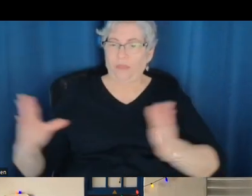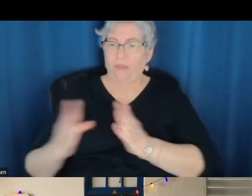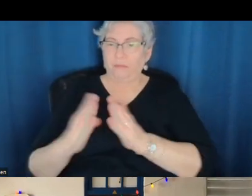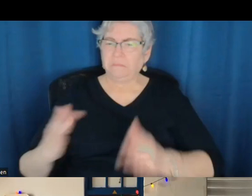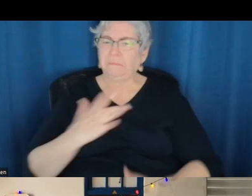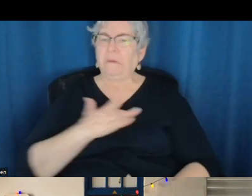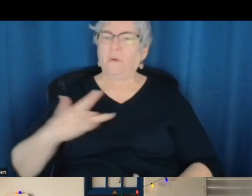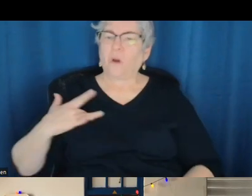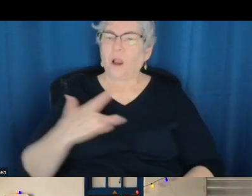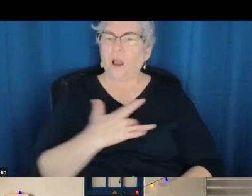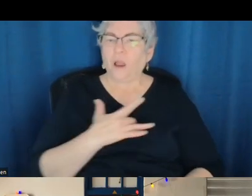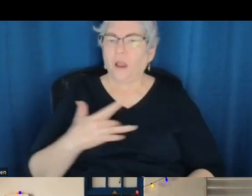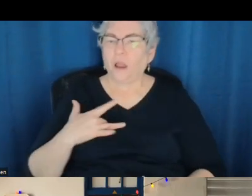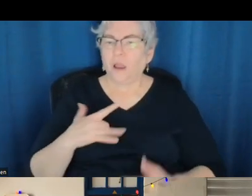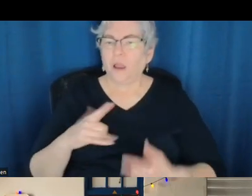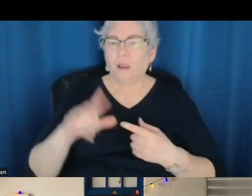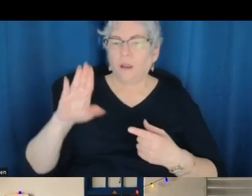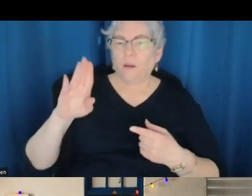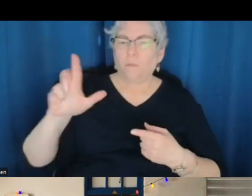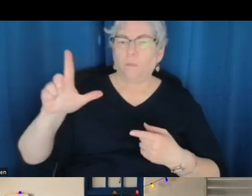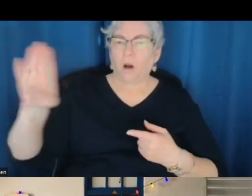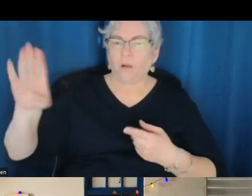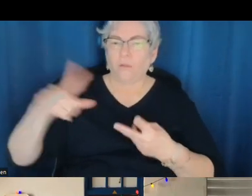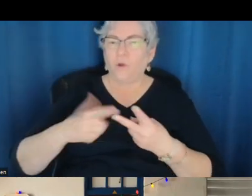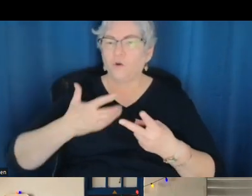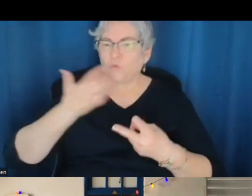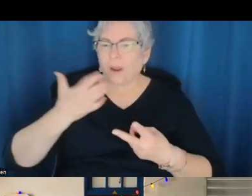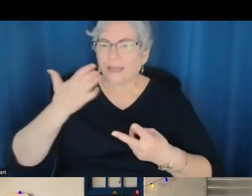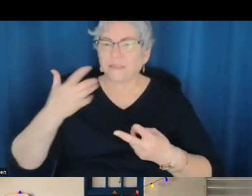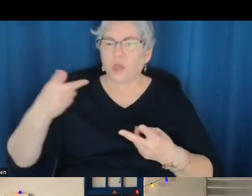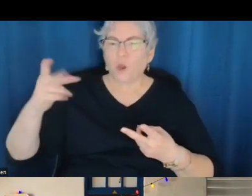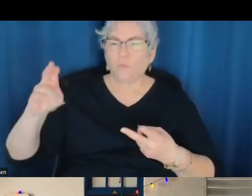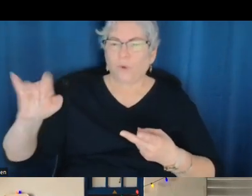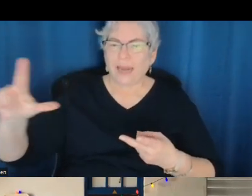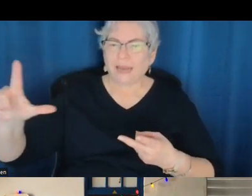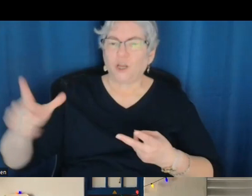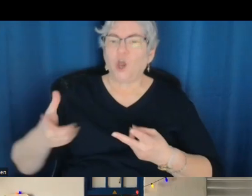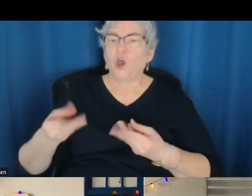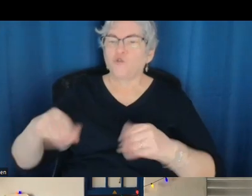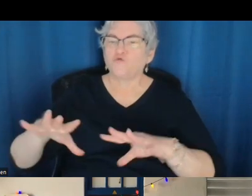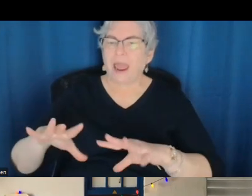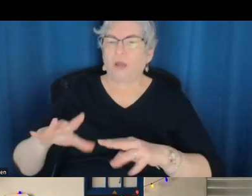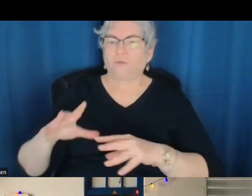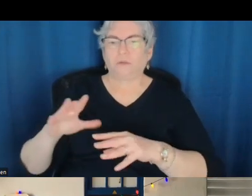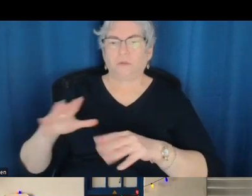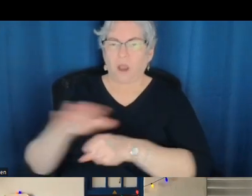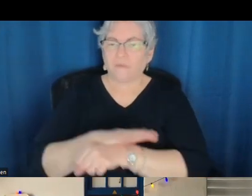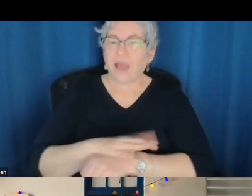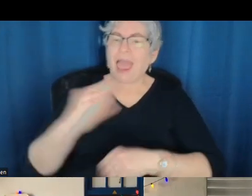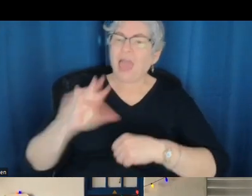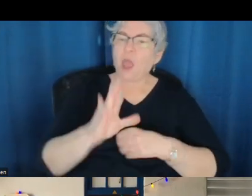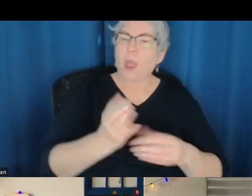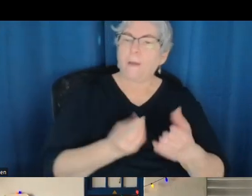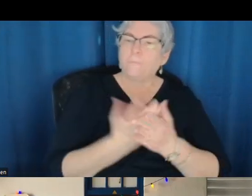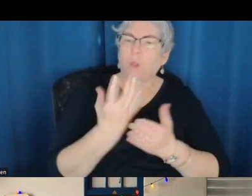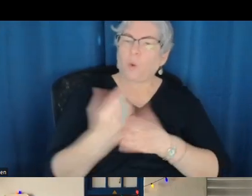for example, bulb, grass, perennial, ground cover. Include the bloom time to ensure continuous flowering over